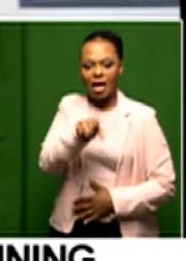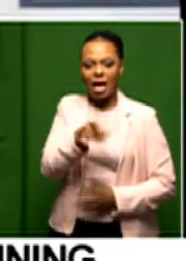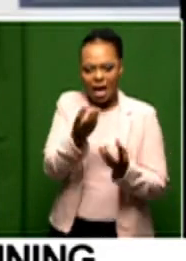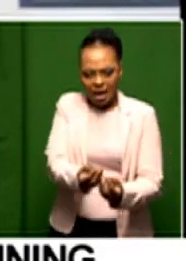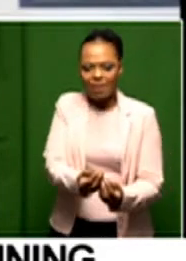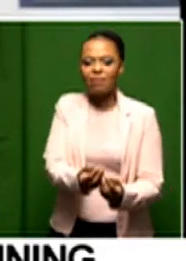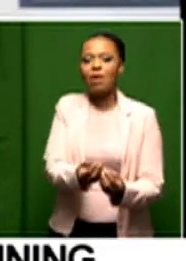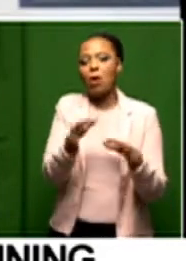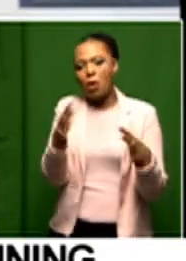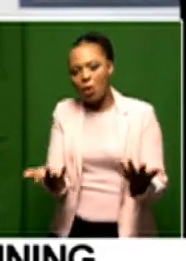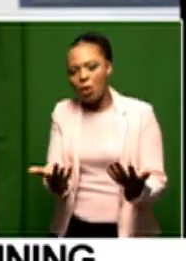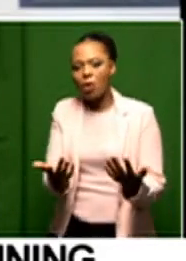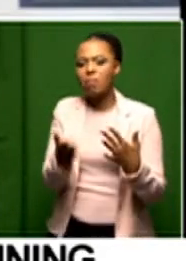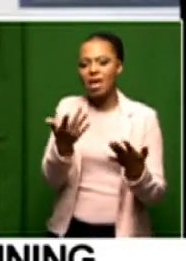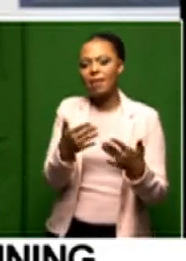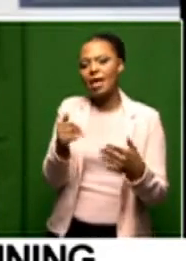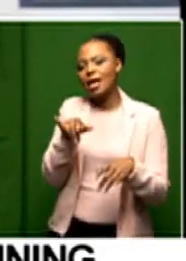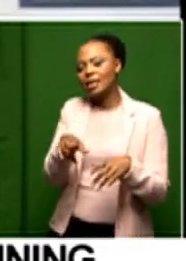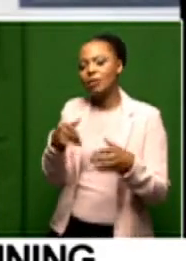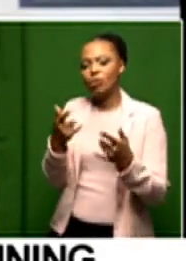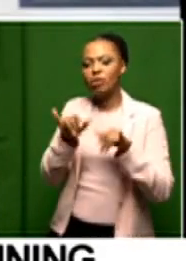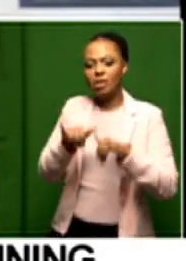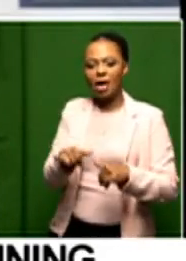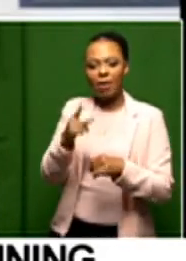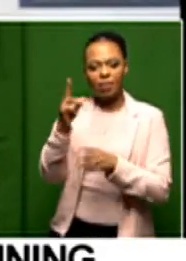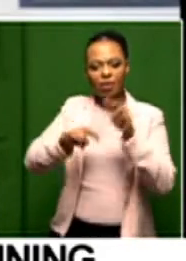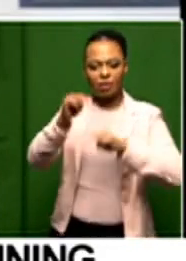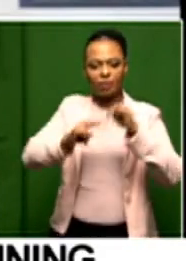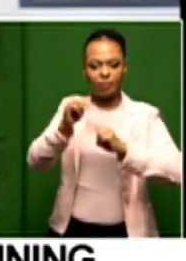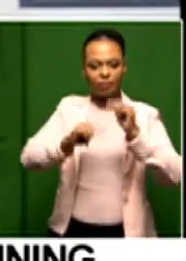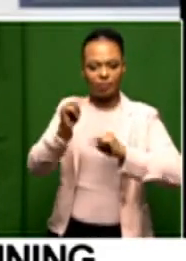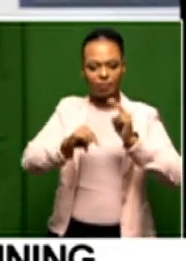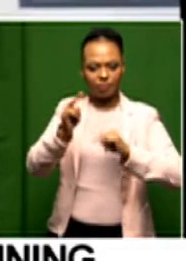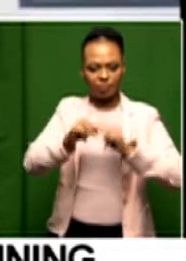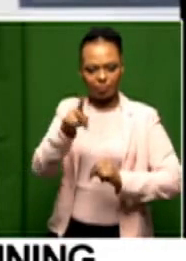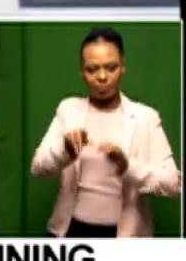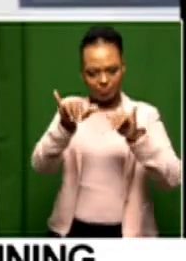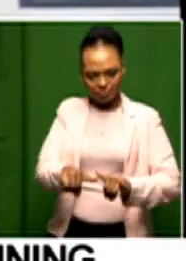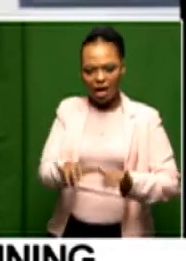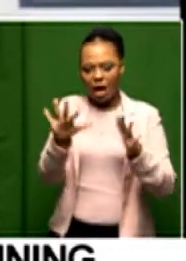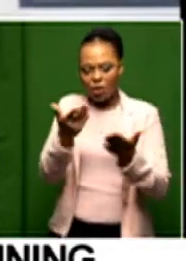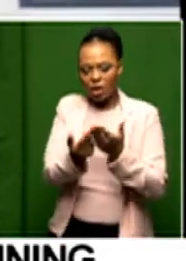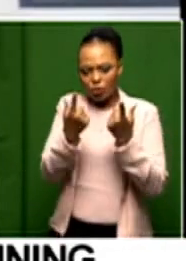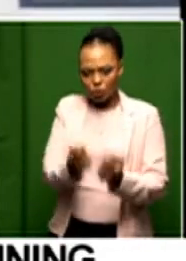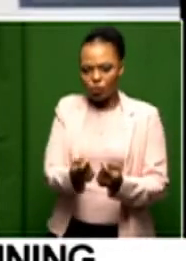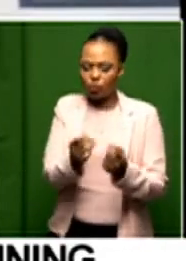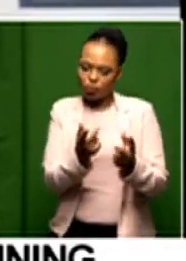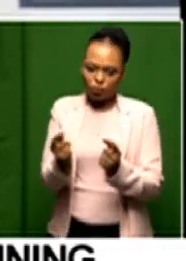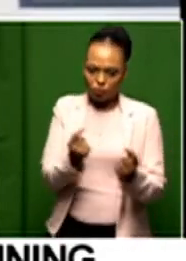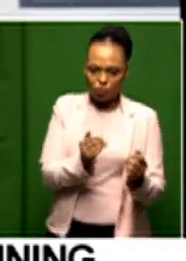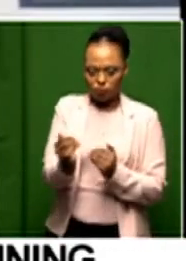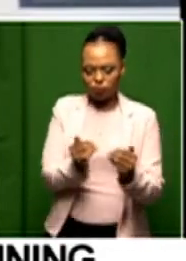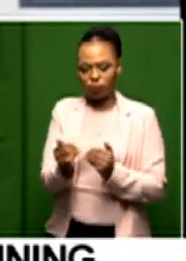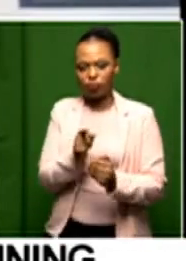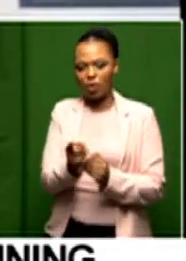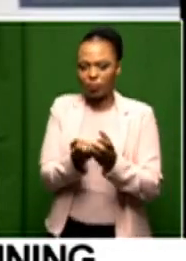plant from, or people staying in apartments. What can they do to still plant their own vegetables even though they are limited in terms of space? So that's the one